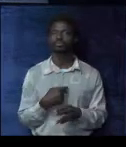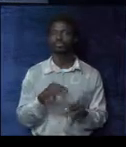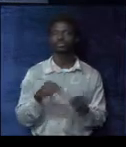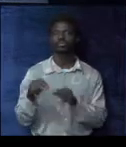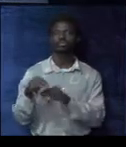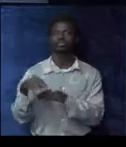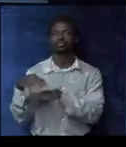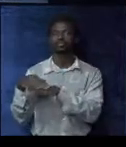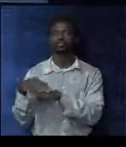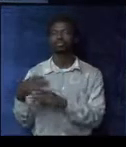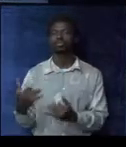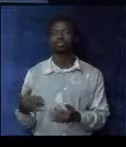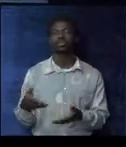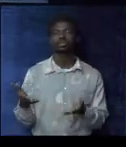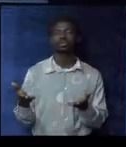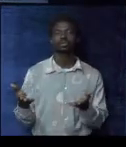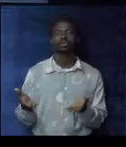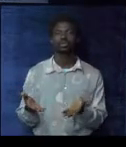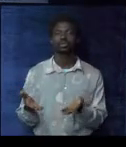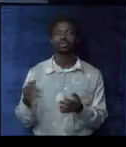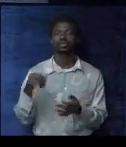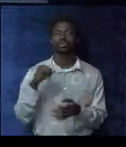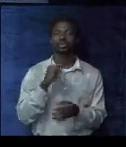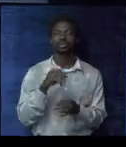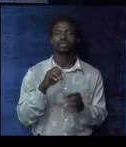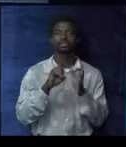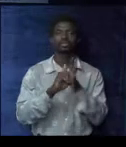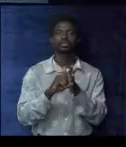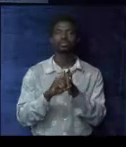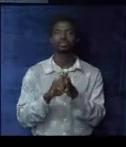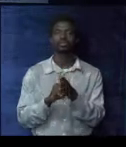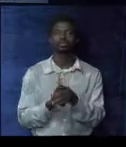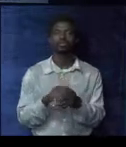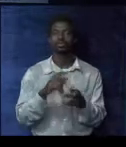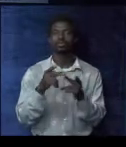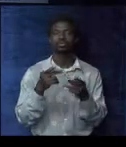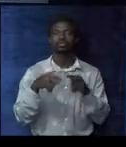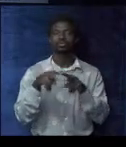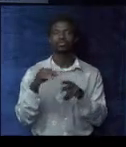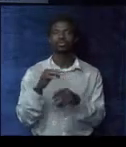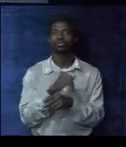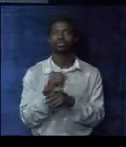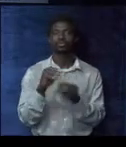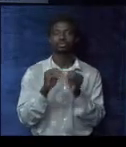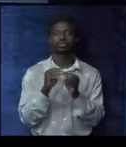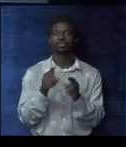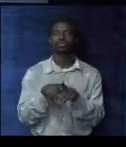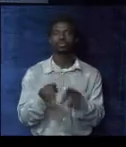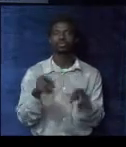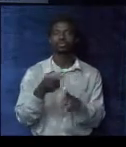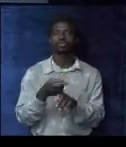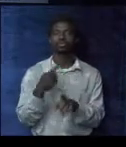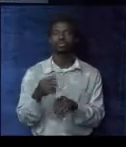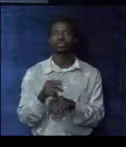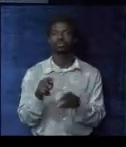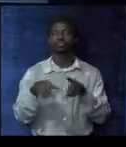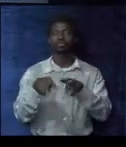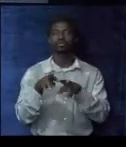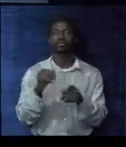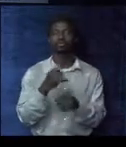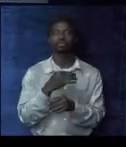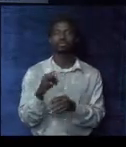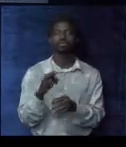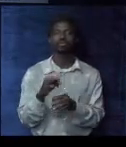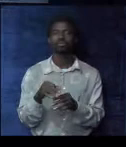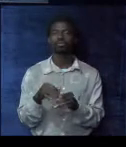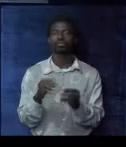let's move on. Now, here is an example of what we're talking about. The place value of a digit is different from the value of the digit. Now, in